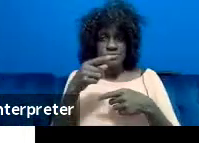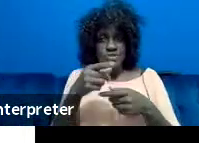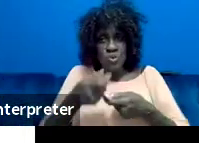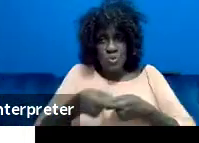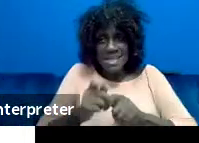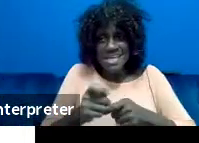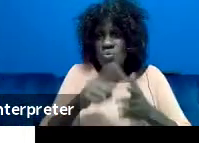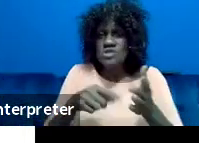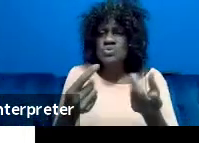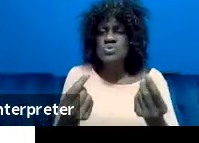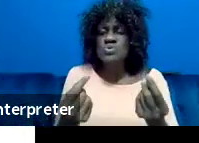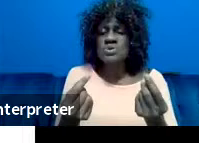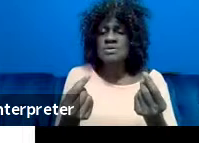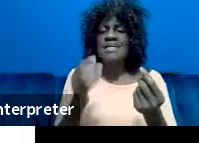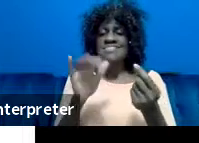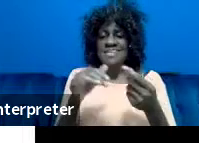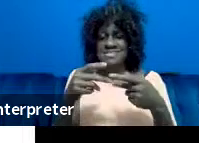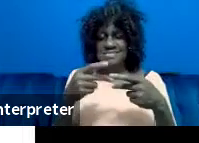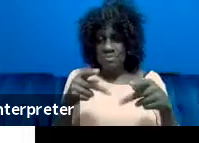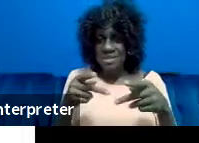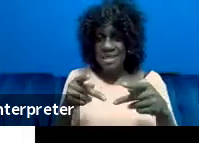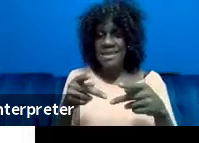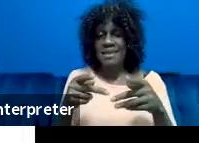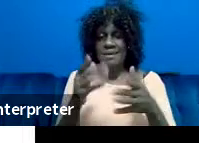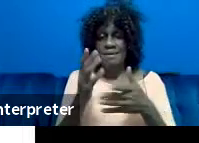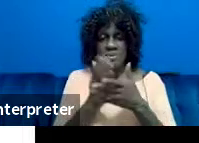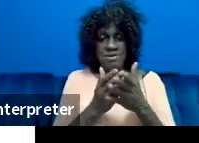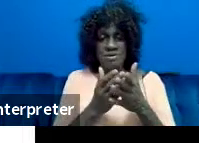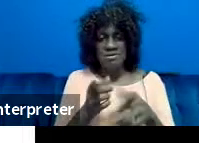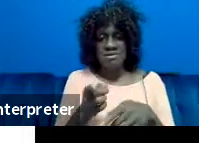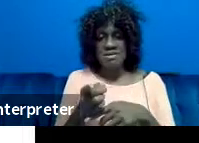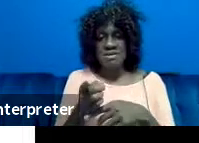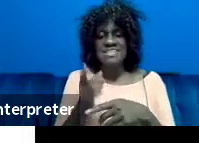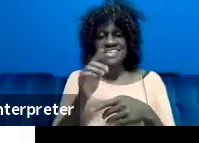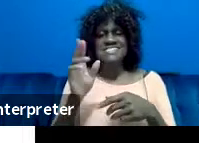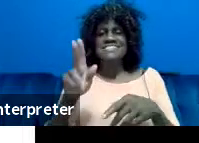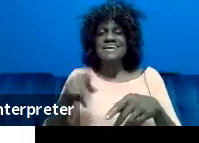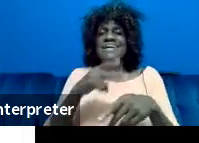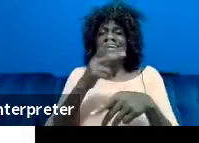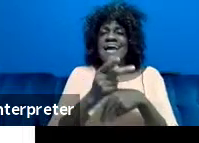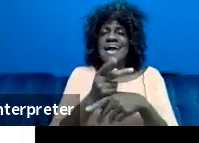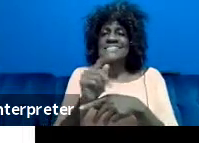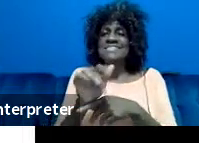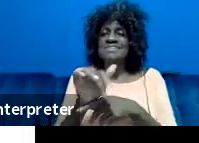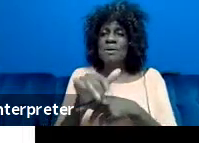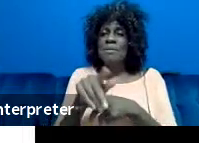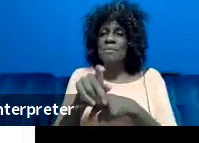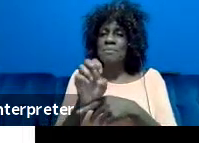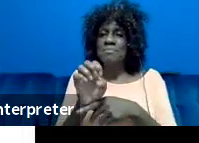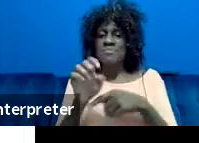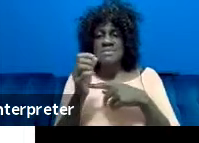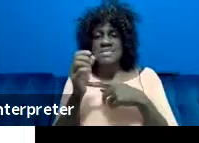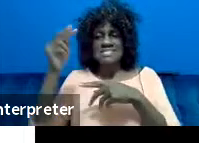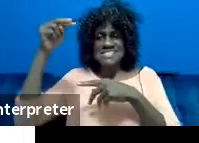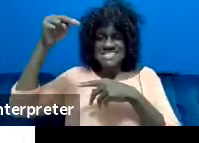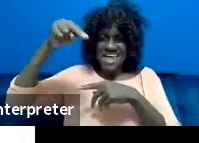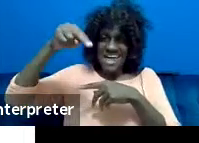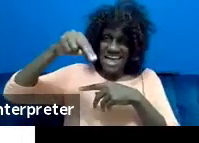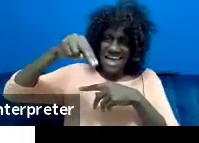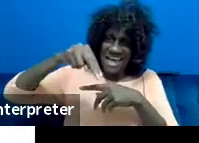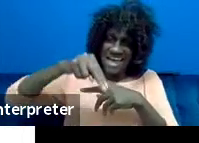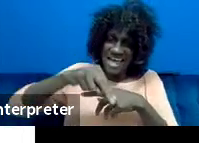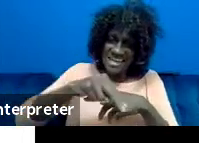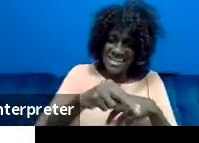you doing? That's the play component, because that's kind of the type of play component, because sliding down a corkscrew